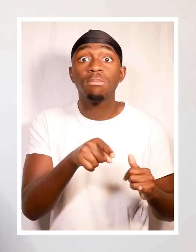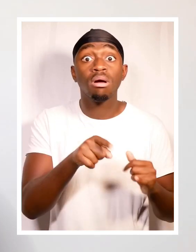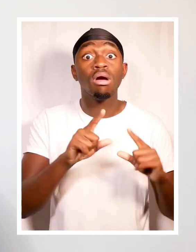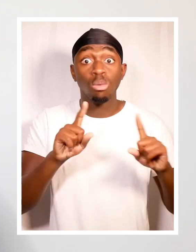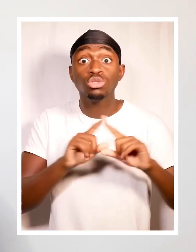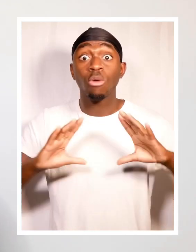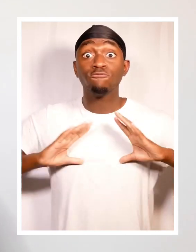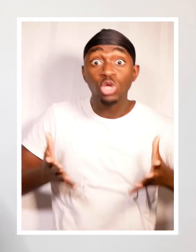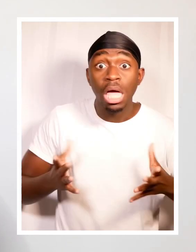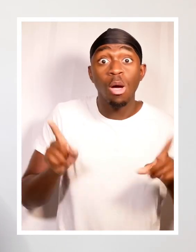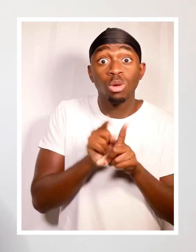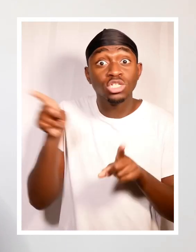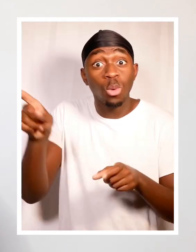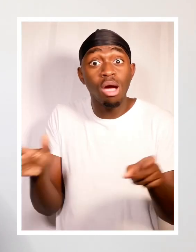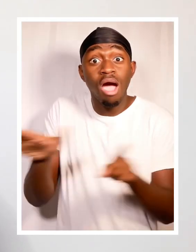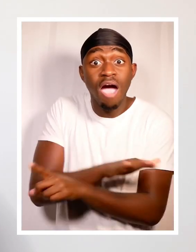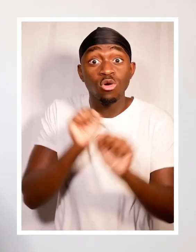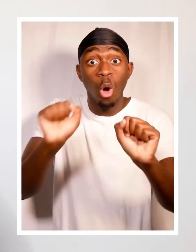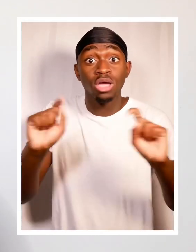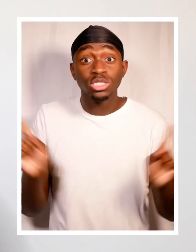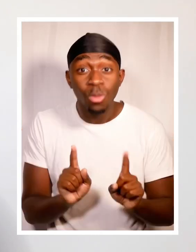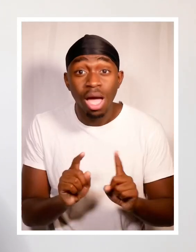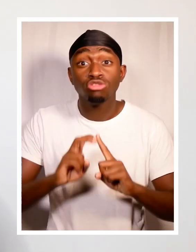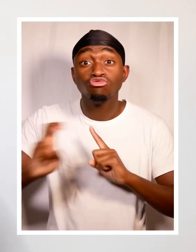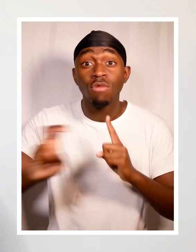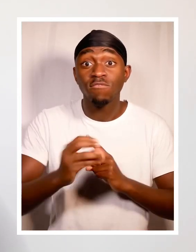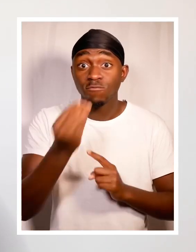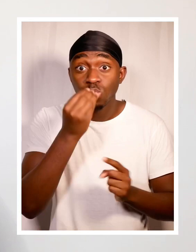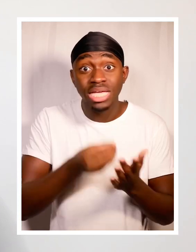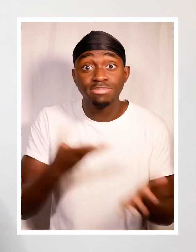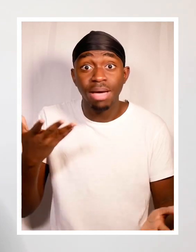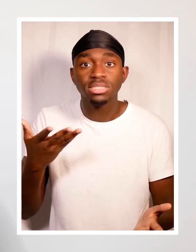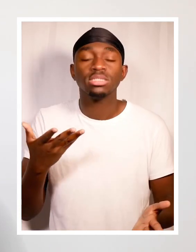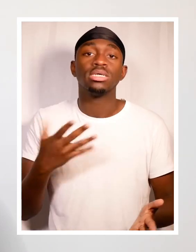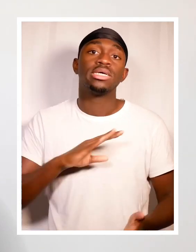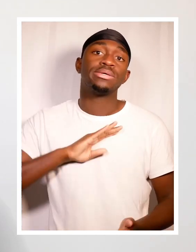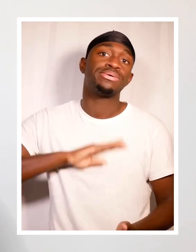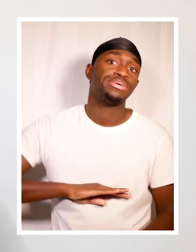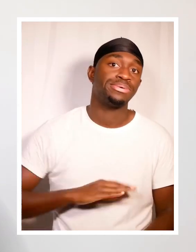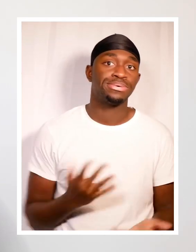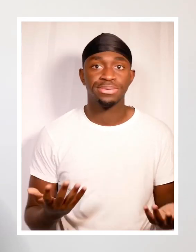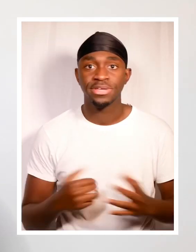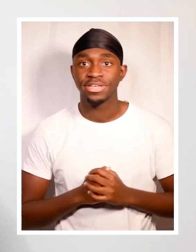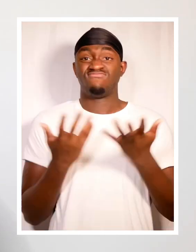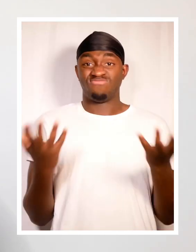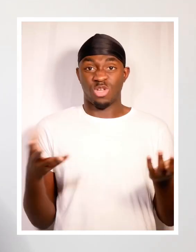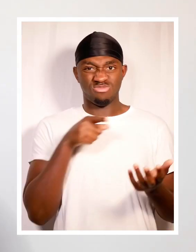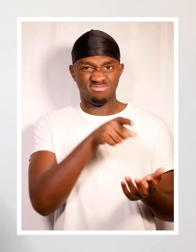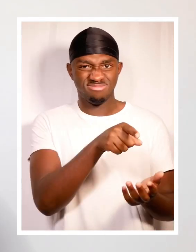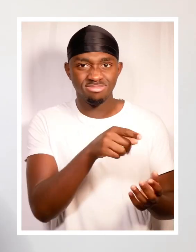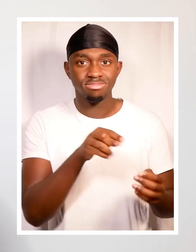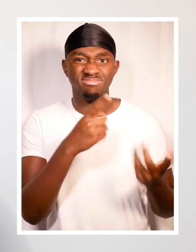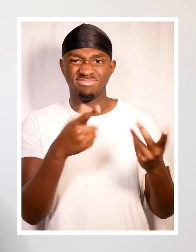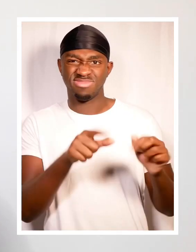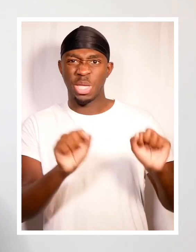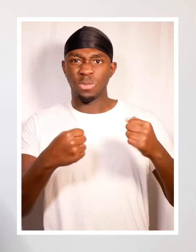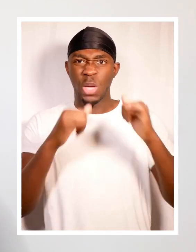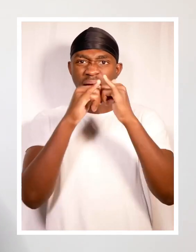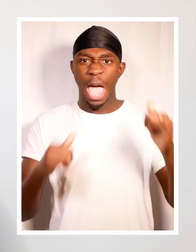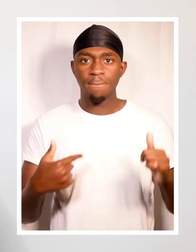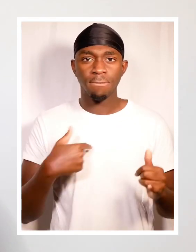free but they were covering travel and food expenses so the boot camp that i signed up for